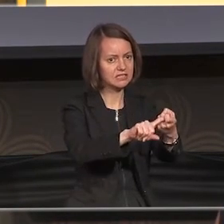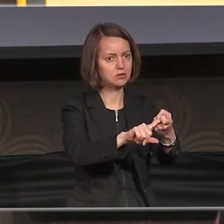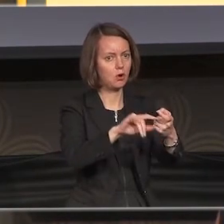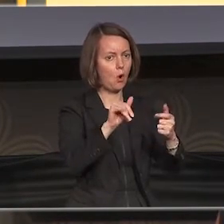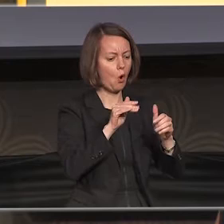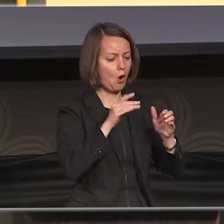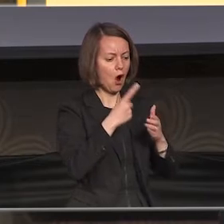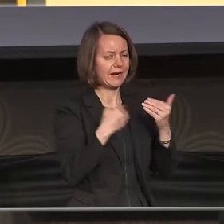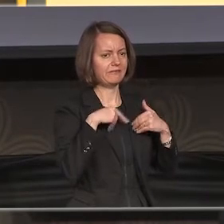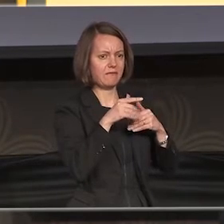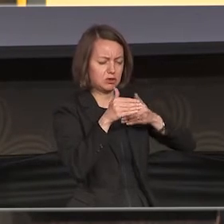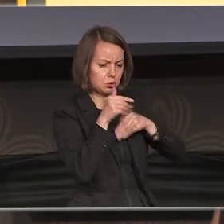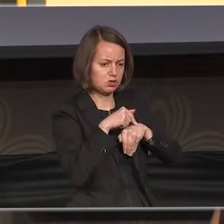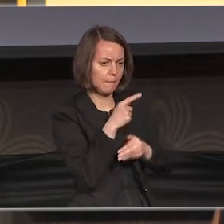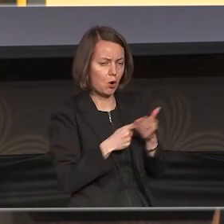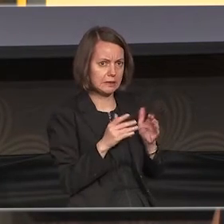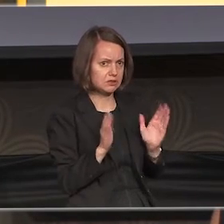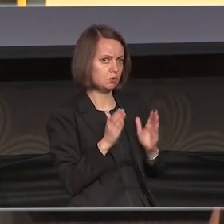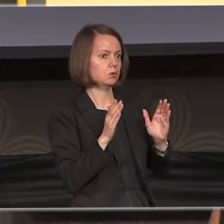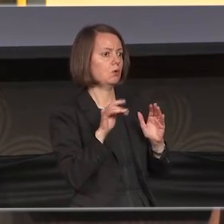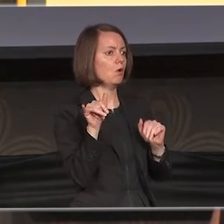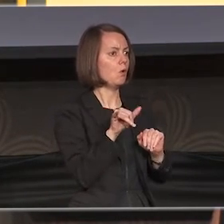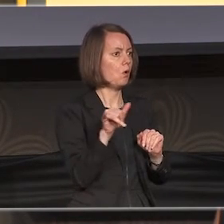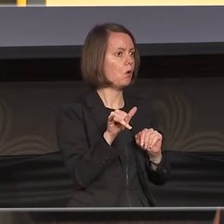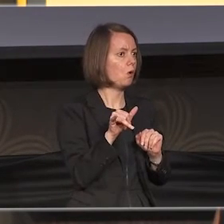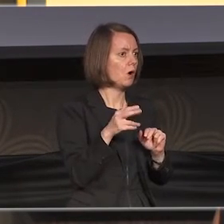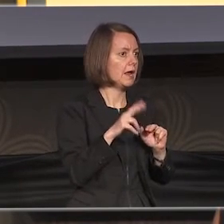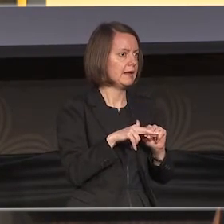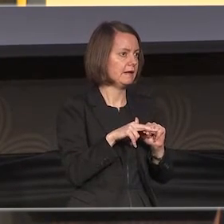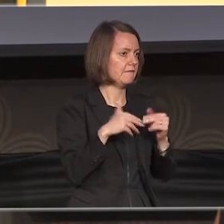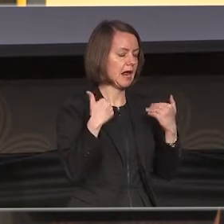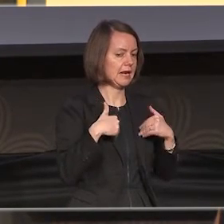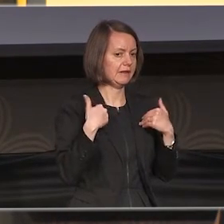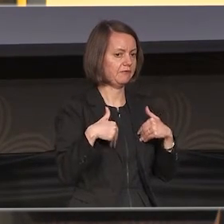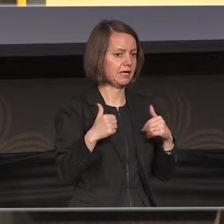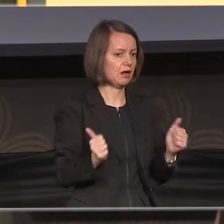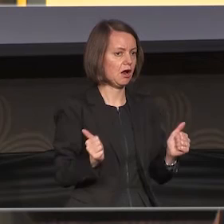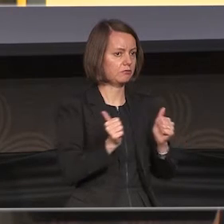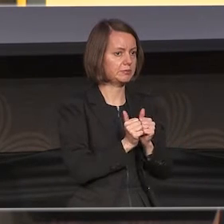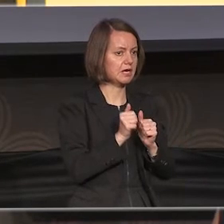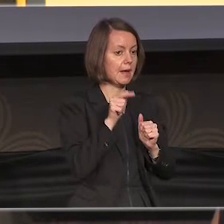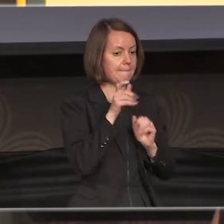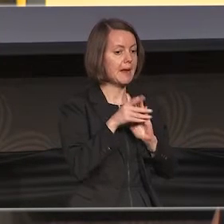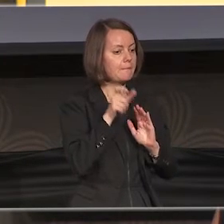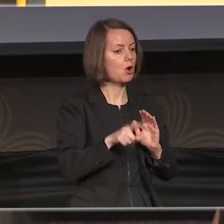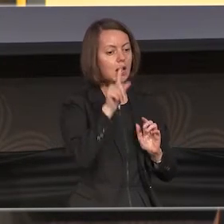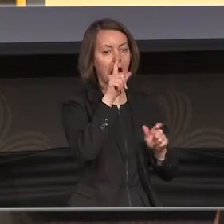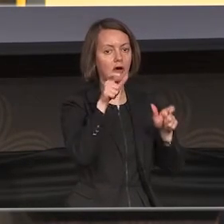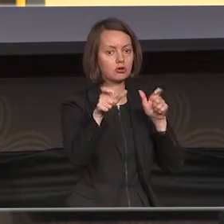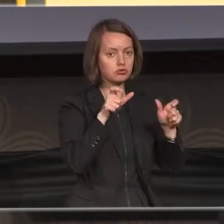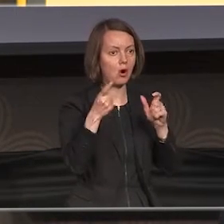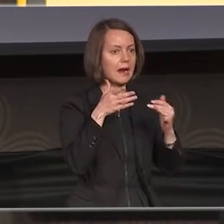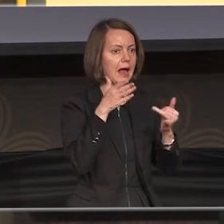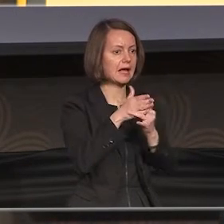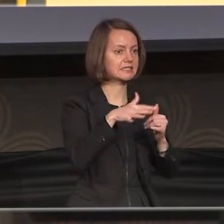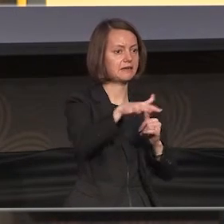is short and not extendable, or if the living arrangement does not allow them to have control of or access to a space